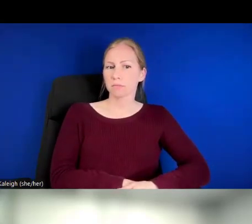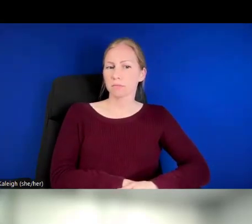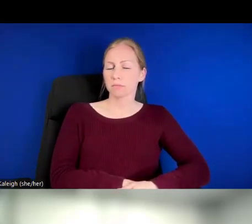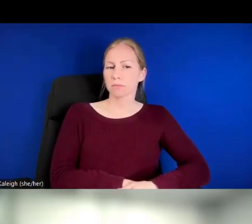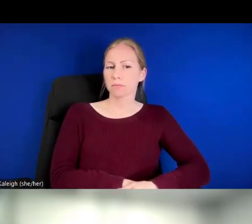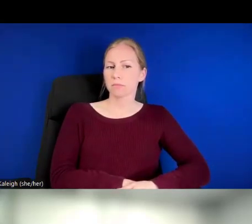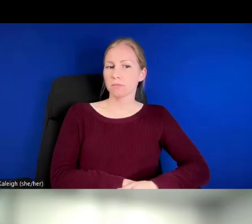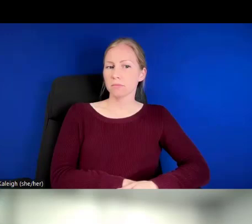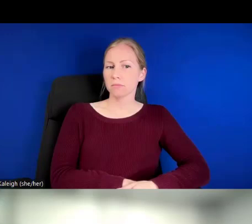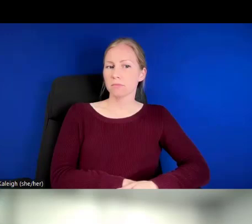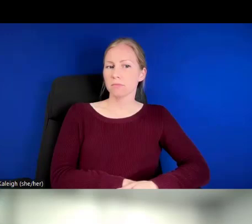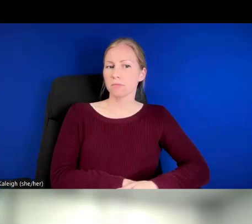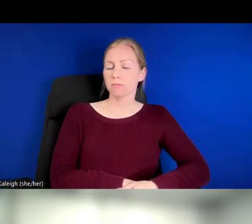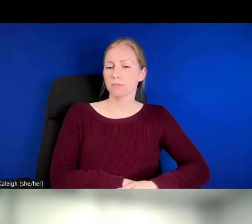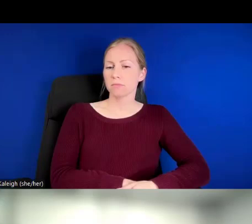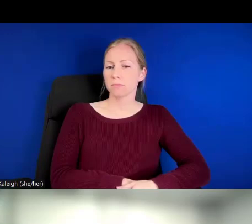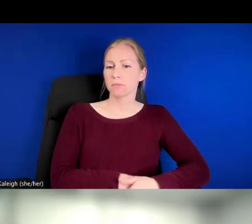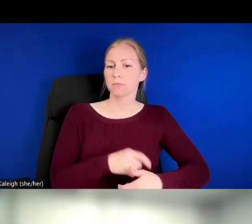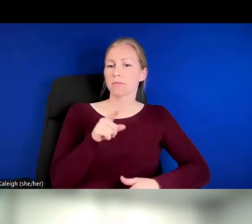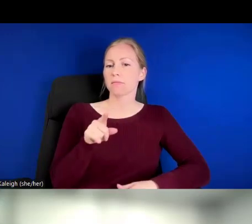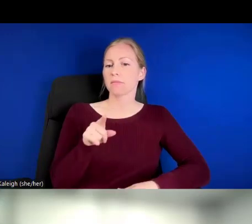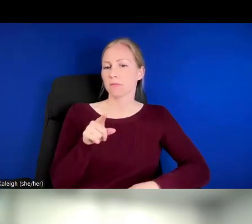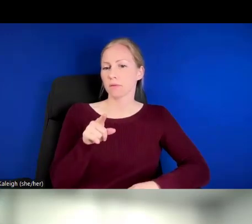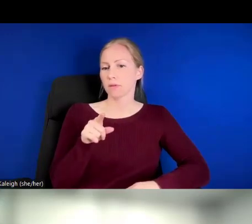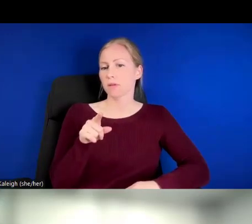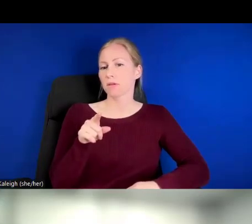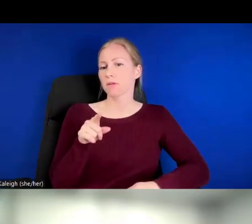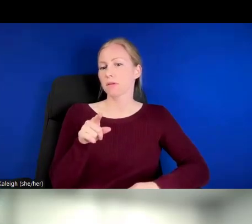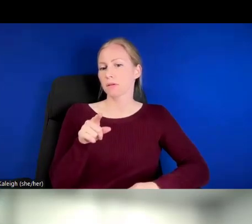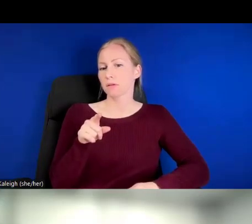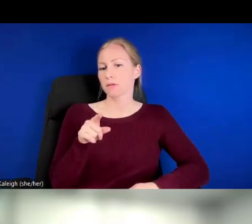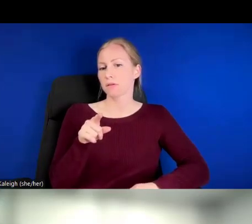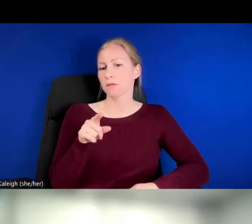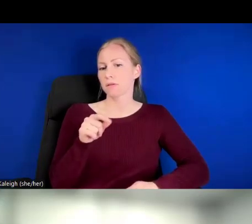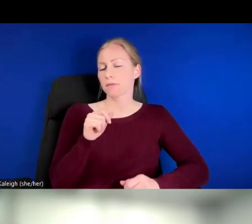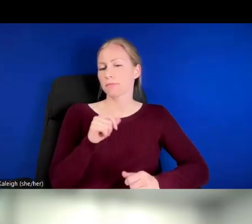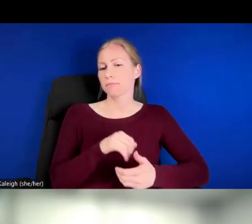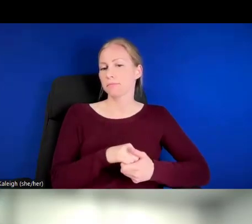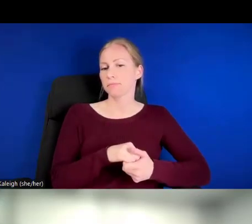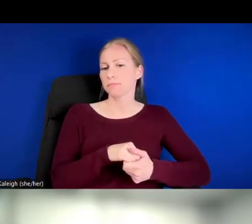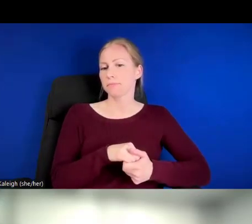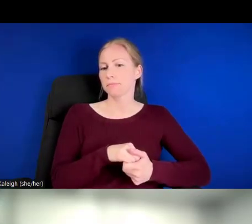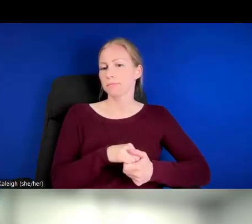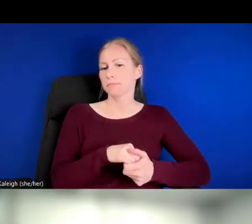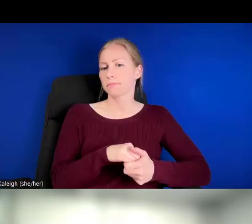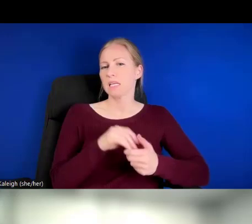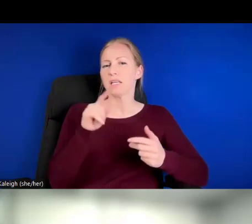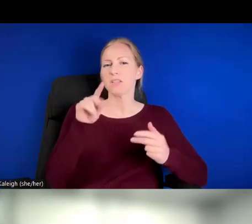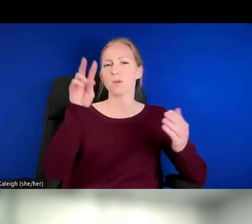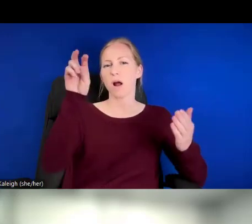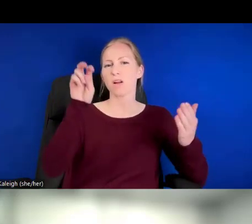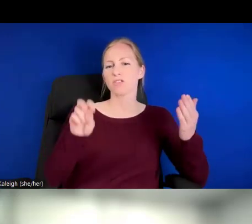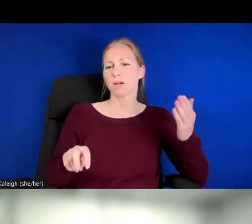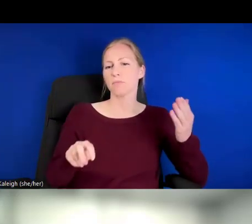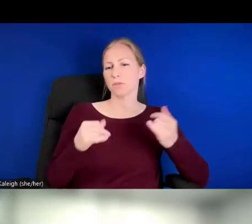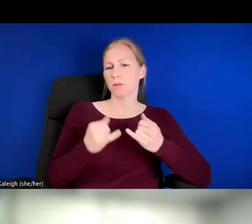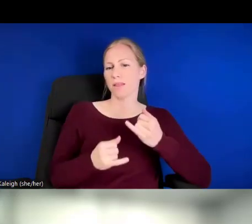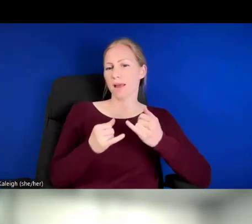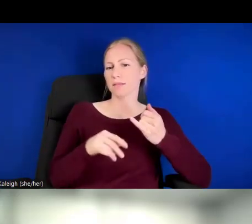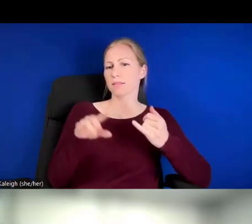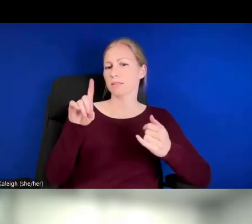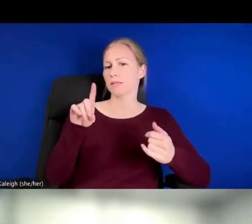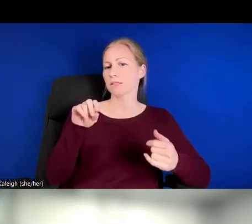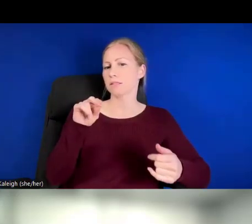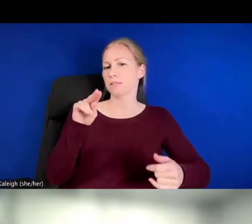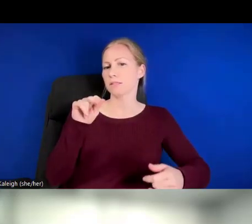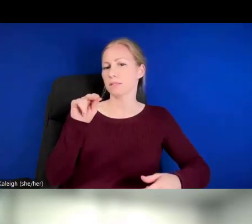that suggest, how well, I'll go to the last one. Donna says, could we